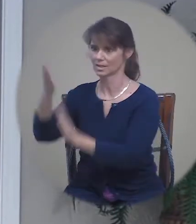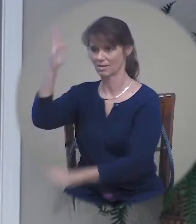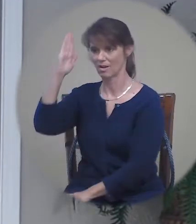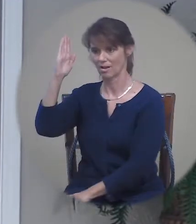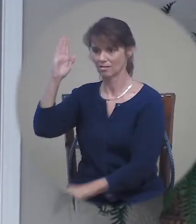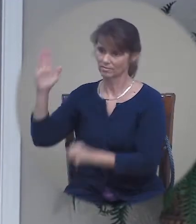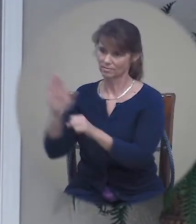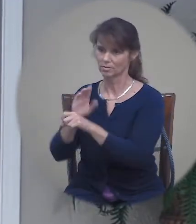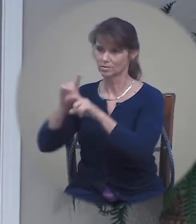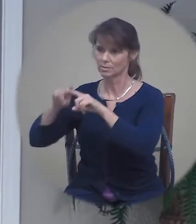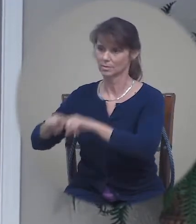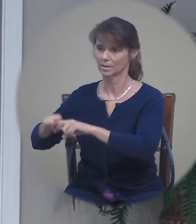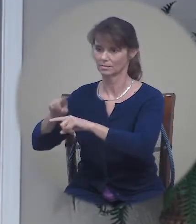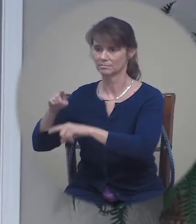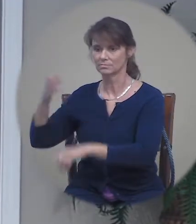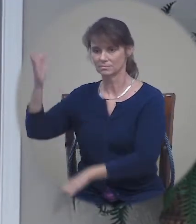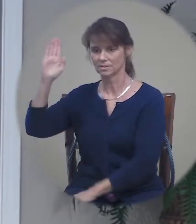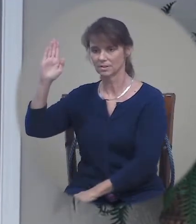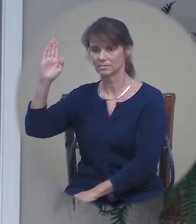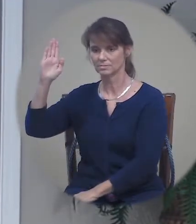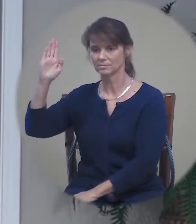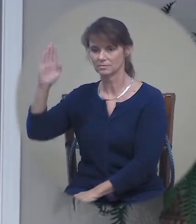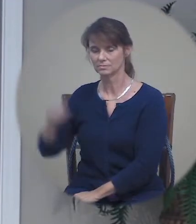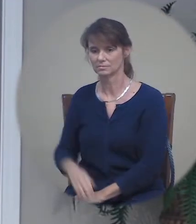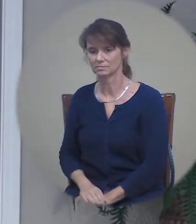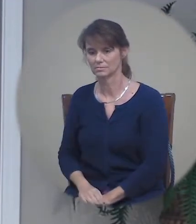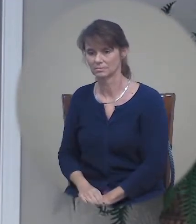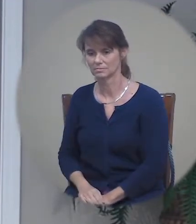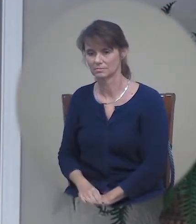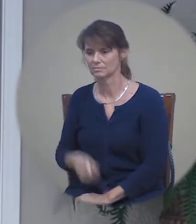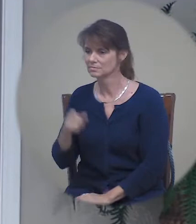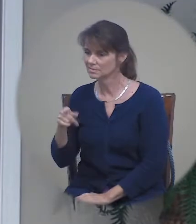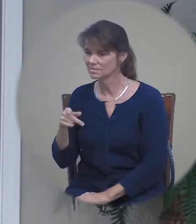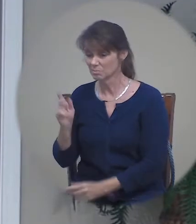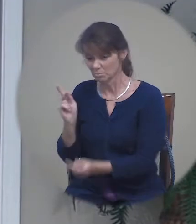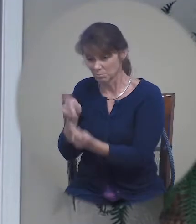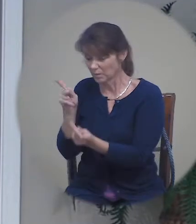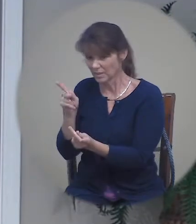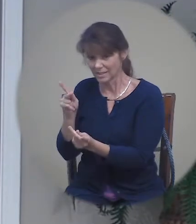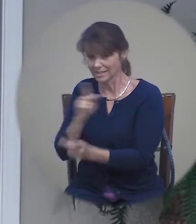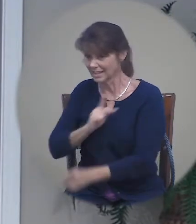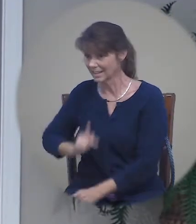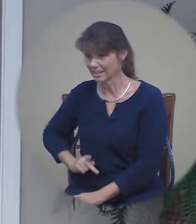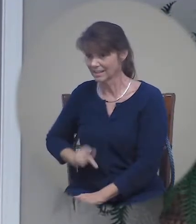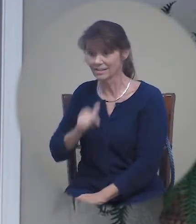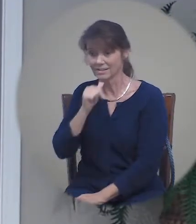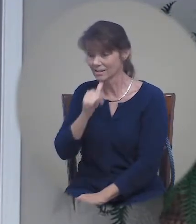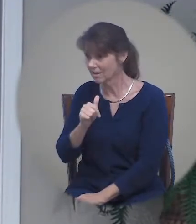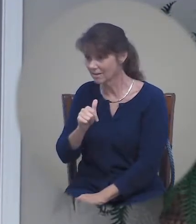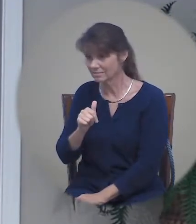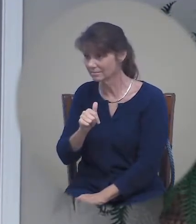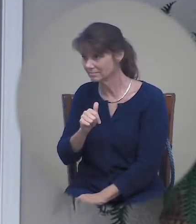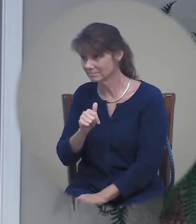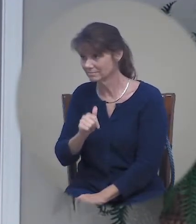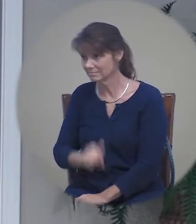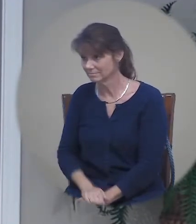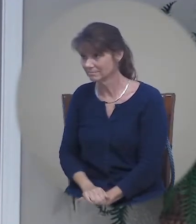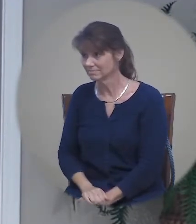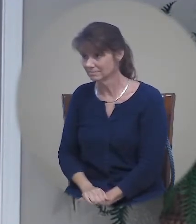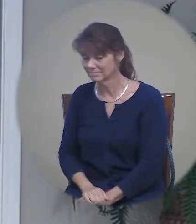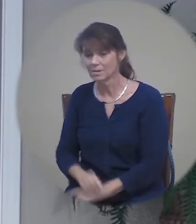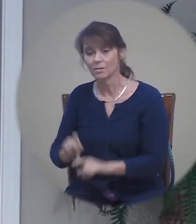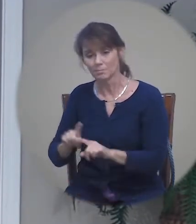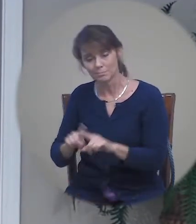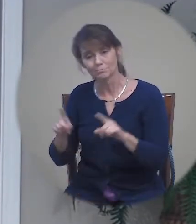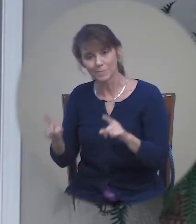God. I'm just going to tell you, I don't think Hezekiah is perfect. And the fact is we've already seen some chinks in his armor, but in